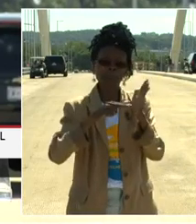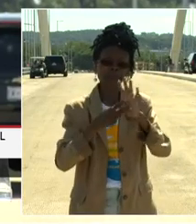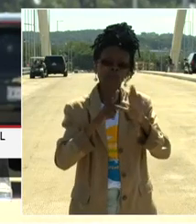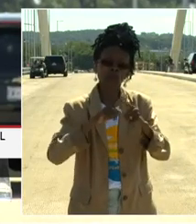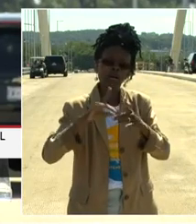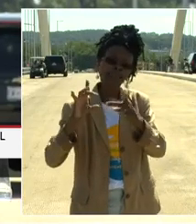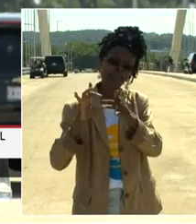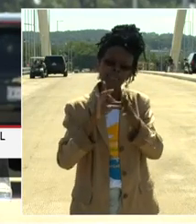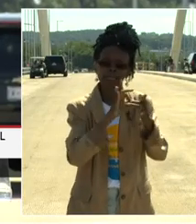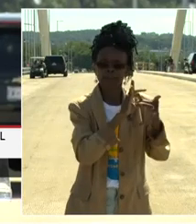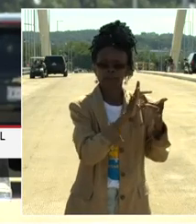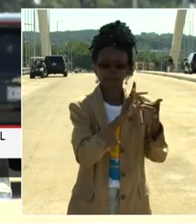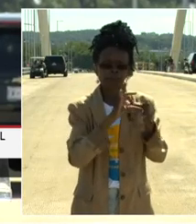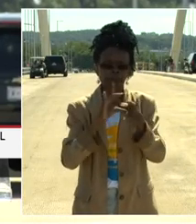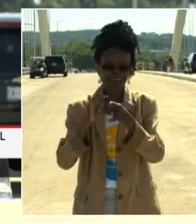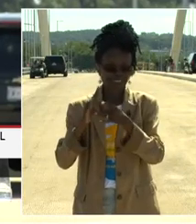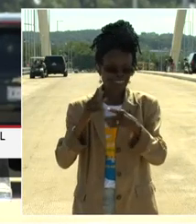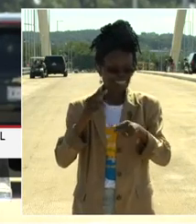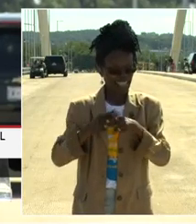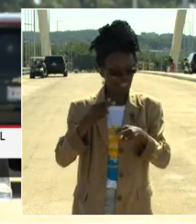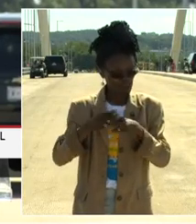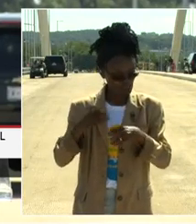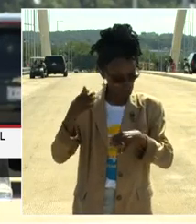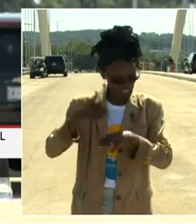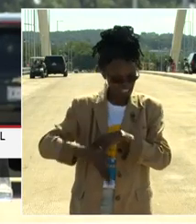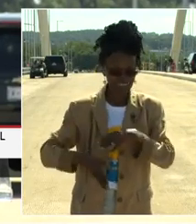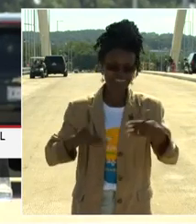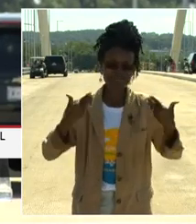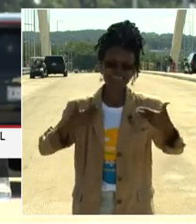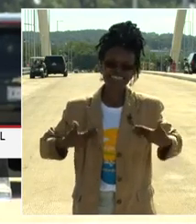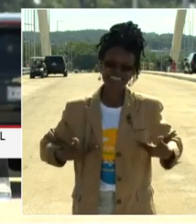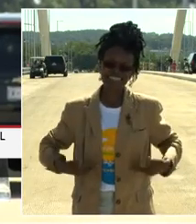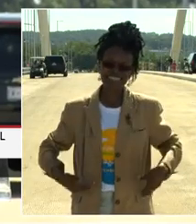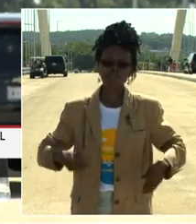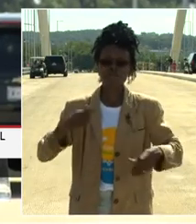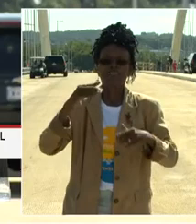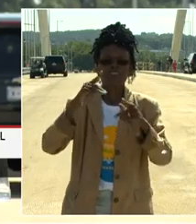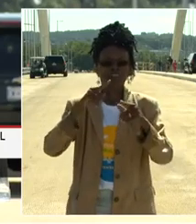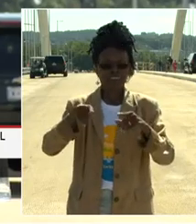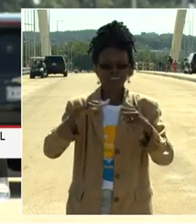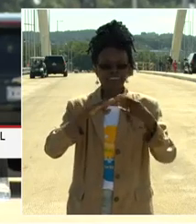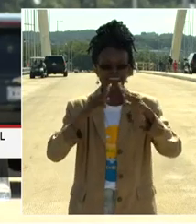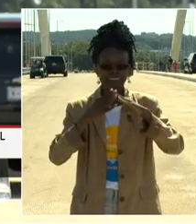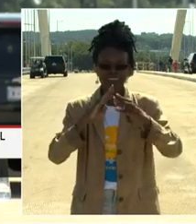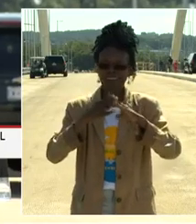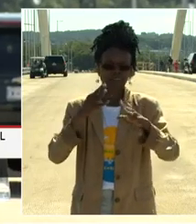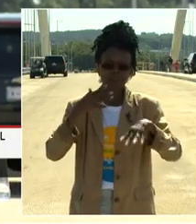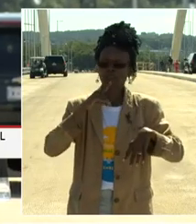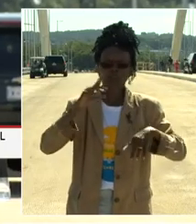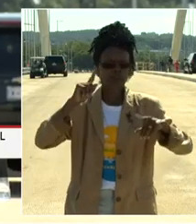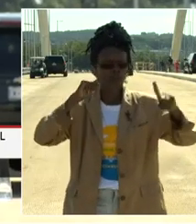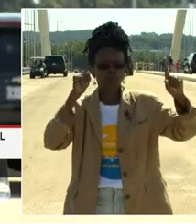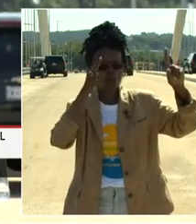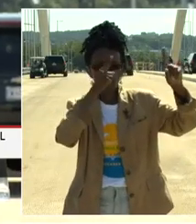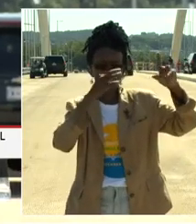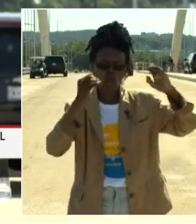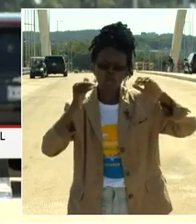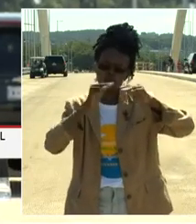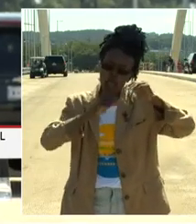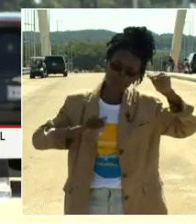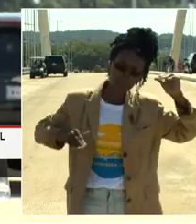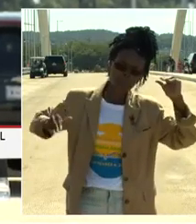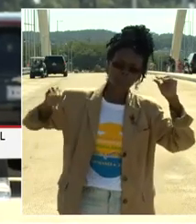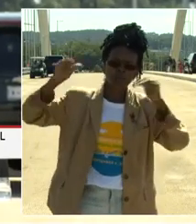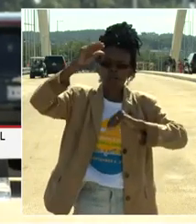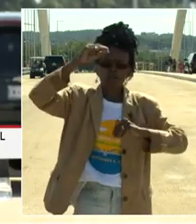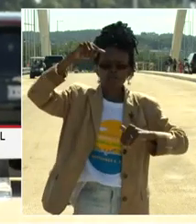after him in this city he loved, one day soar above the soil of the 51st state in the